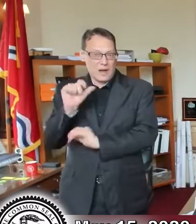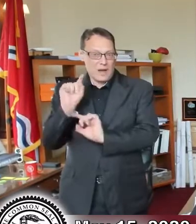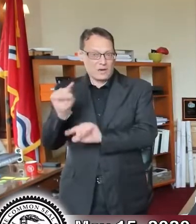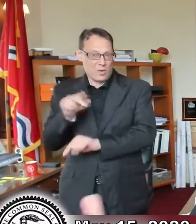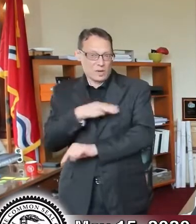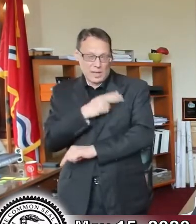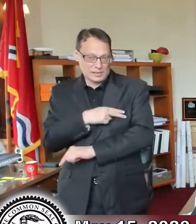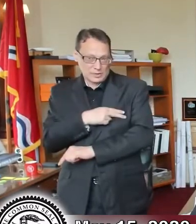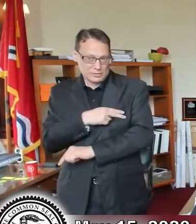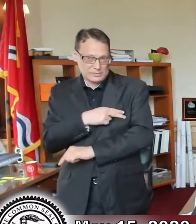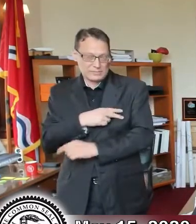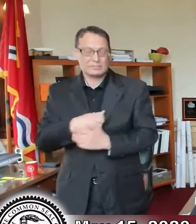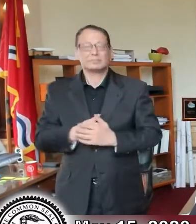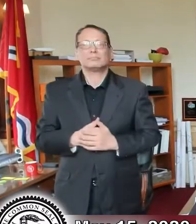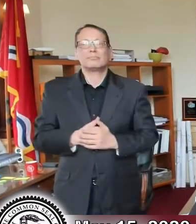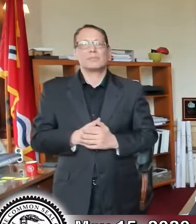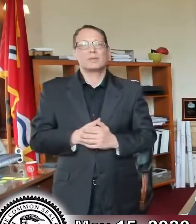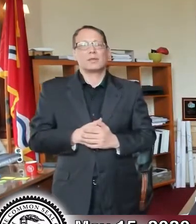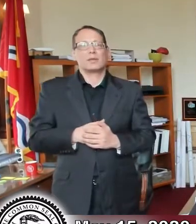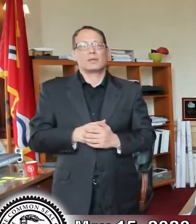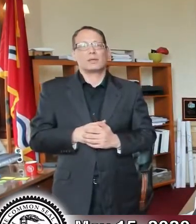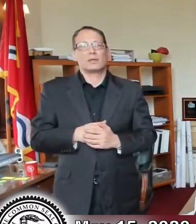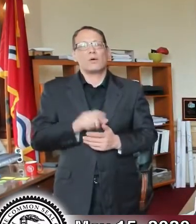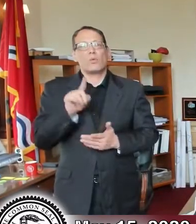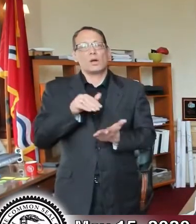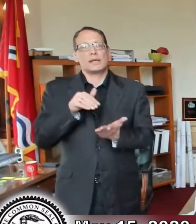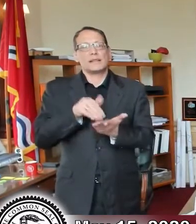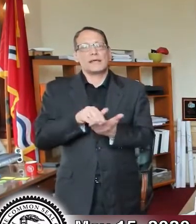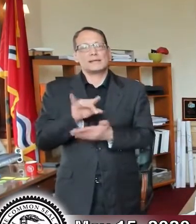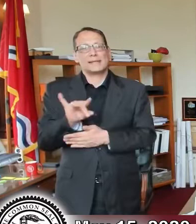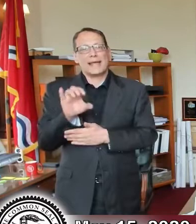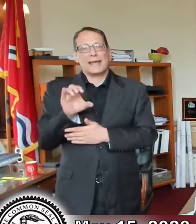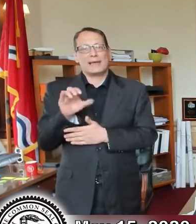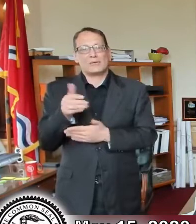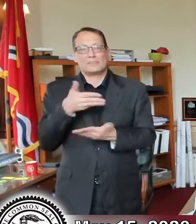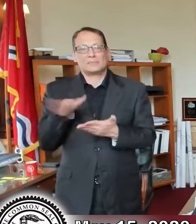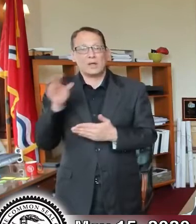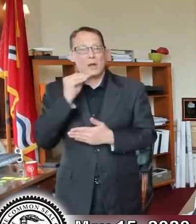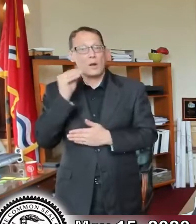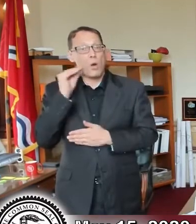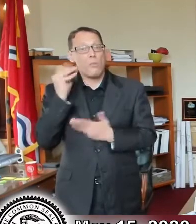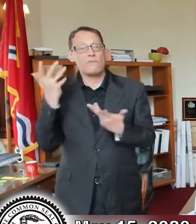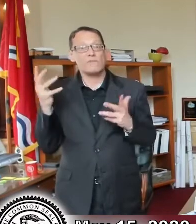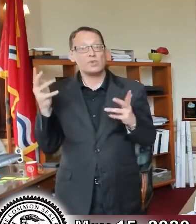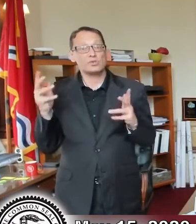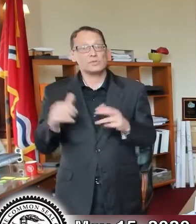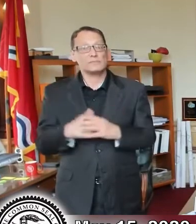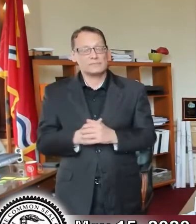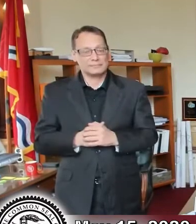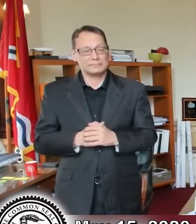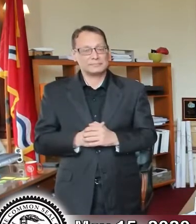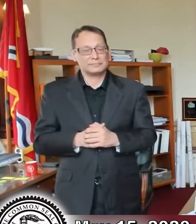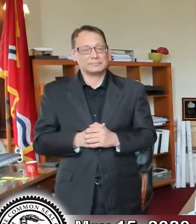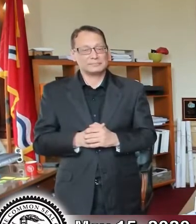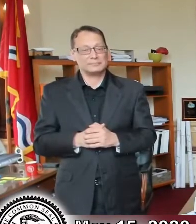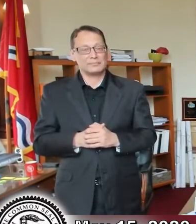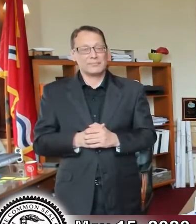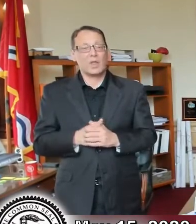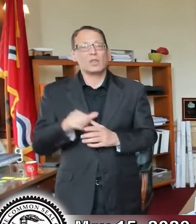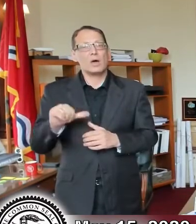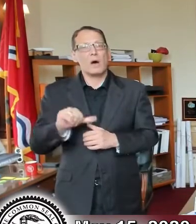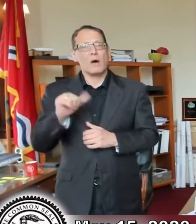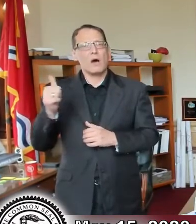did, as I said, about 1,800 have been discharged from the hospital. And the others, except